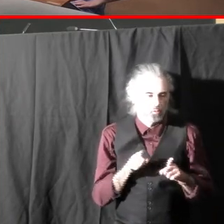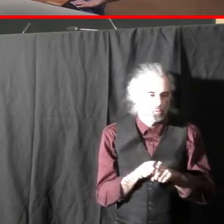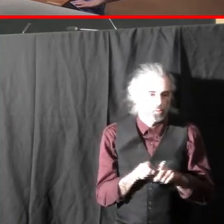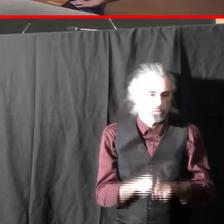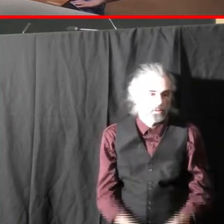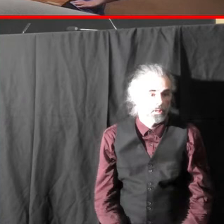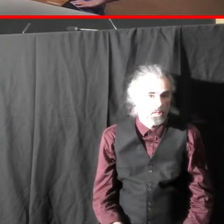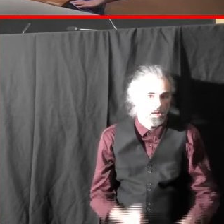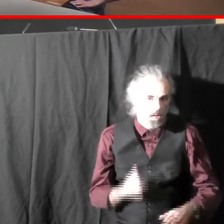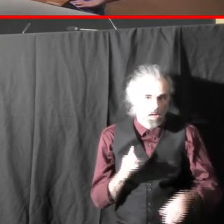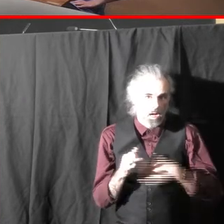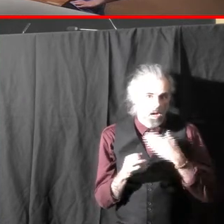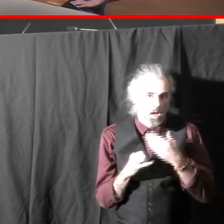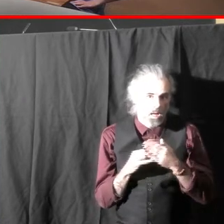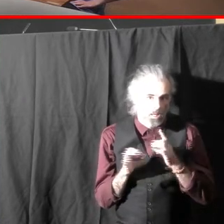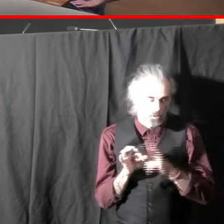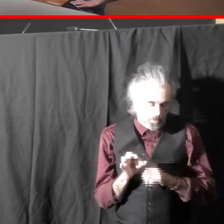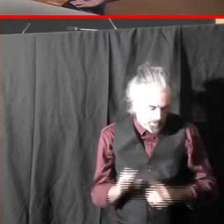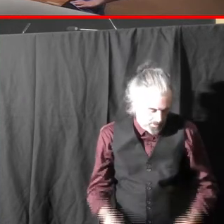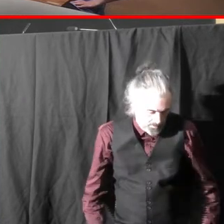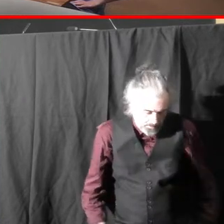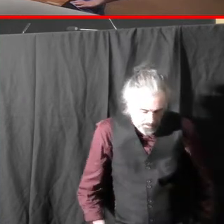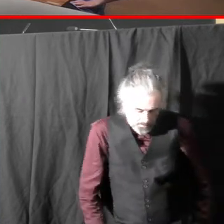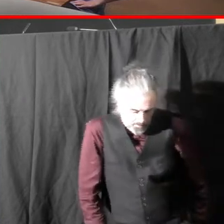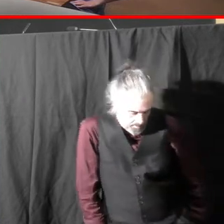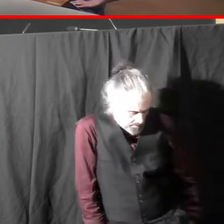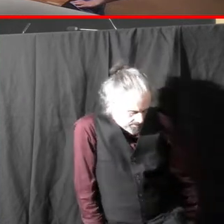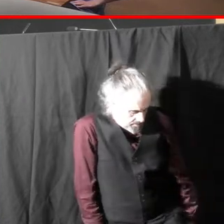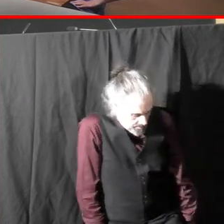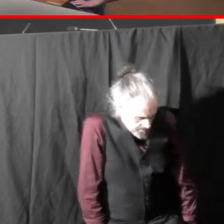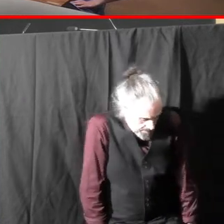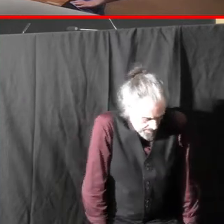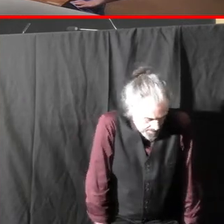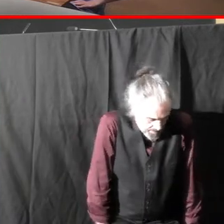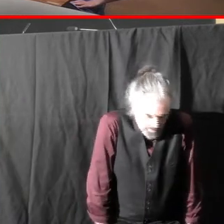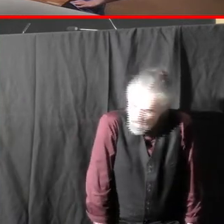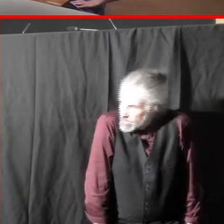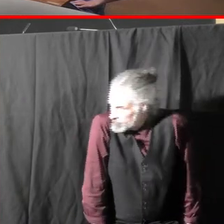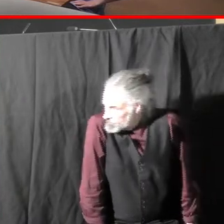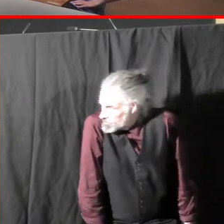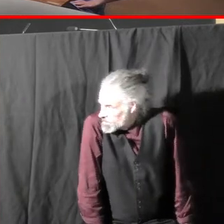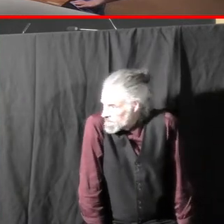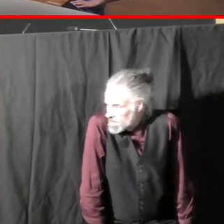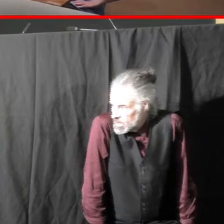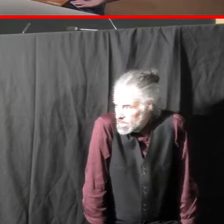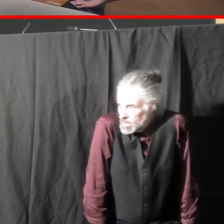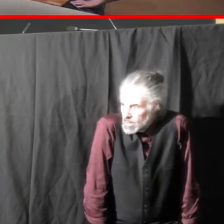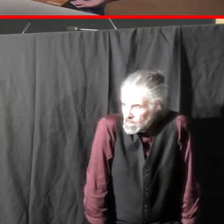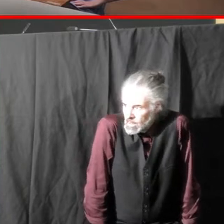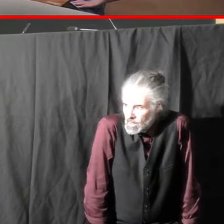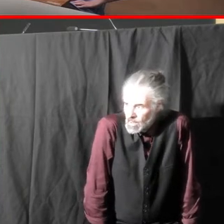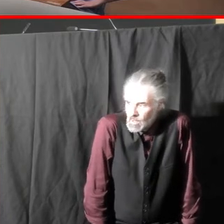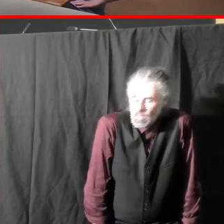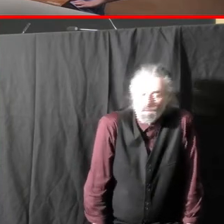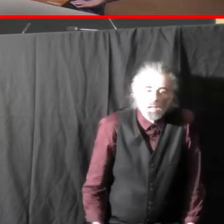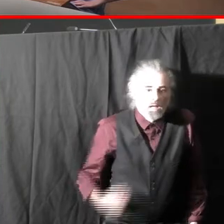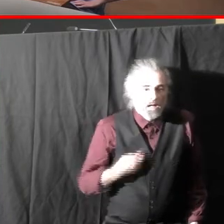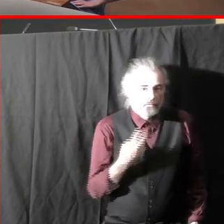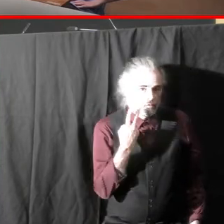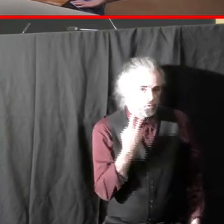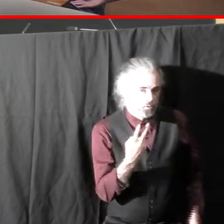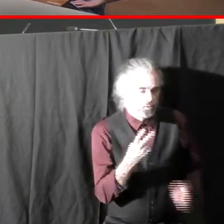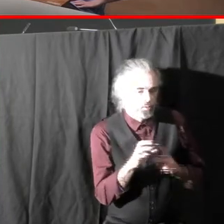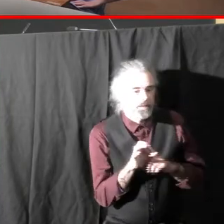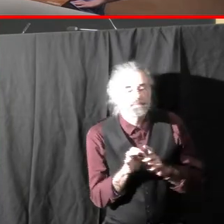Last question for now. Do you have the correct equipment? Actually, it's basically two questions. Okay, last two questions.